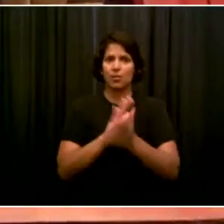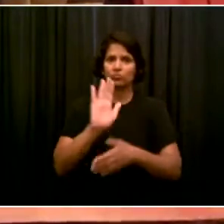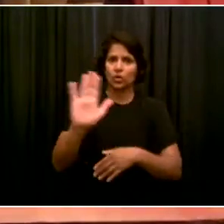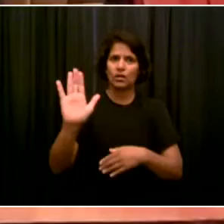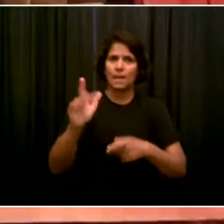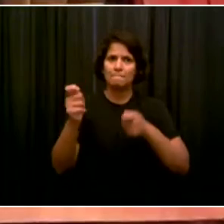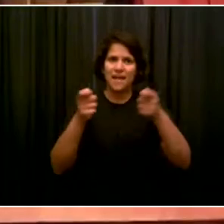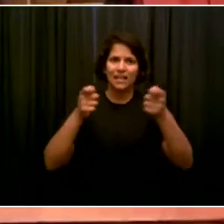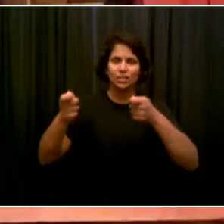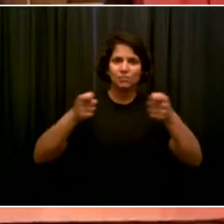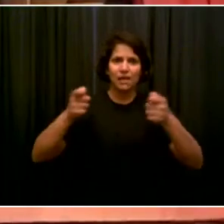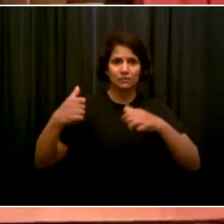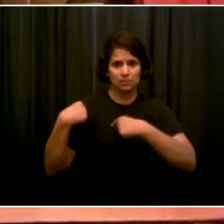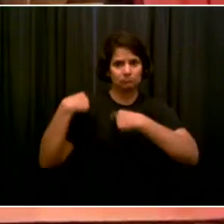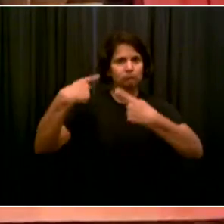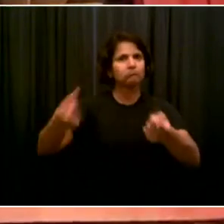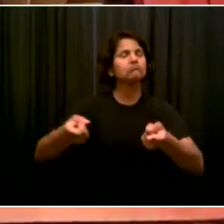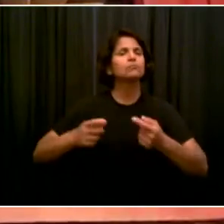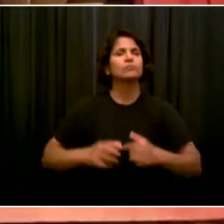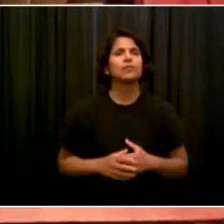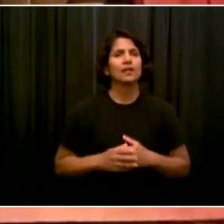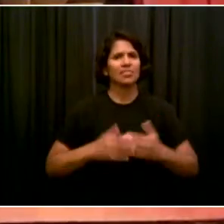my friend Commissioner Hank Gutman.